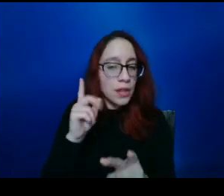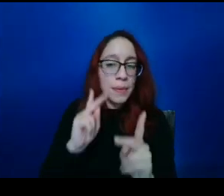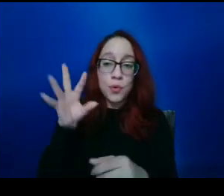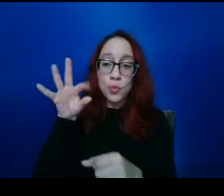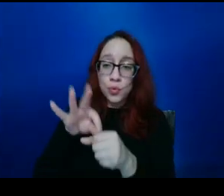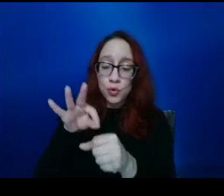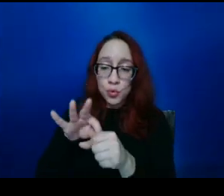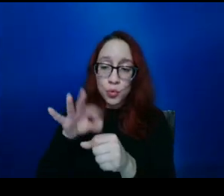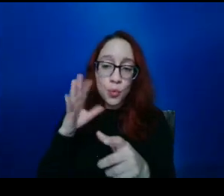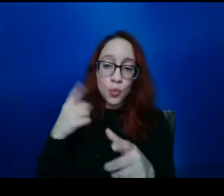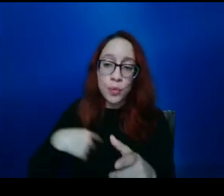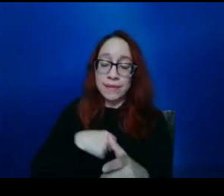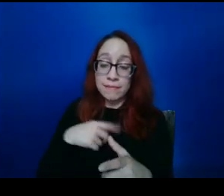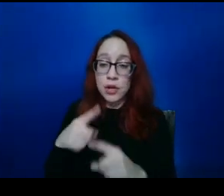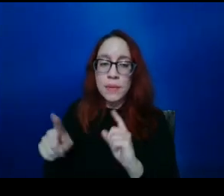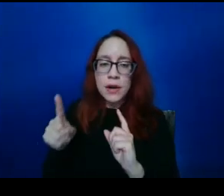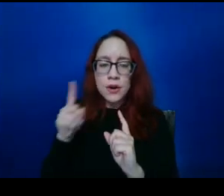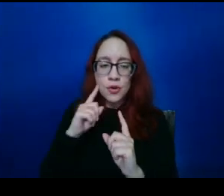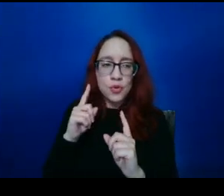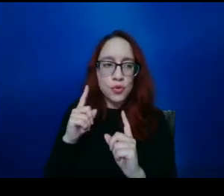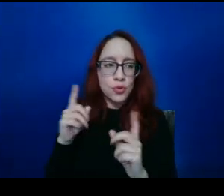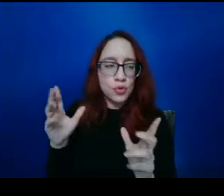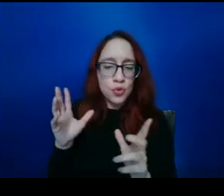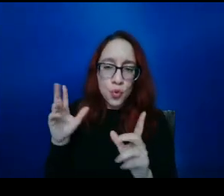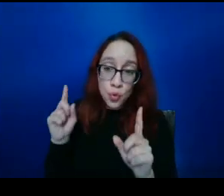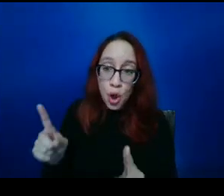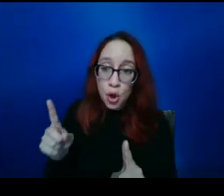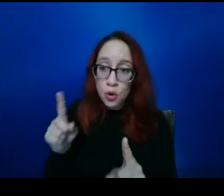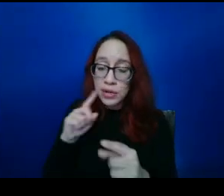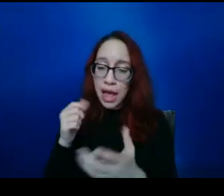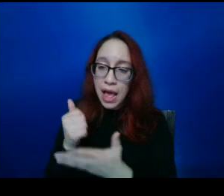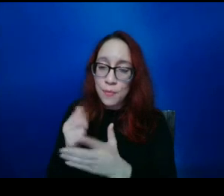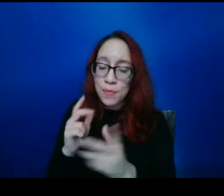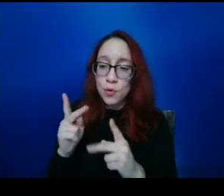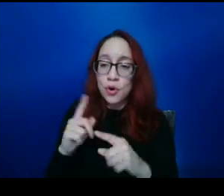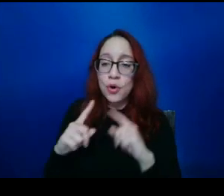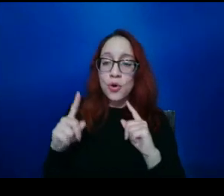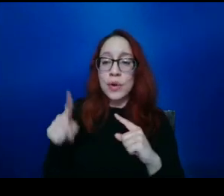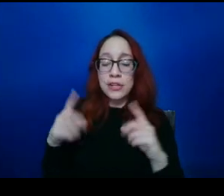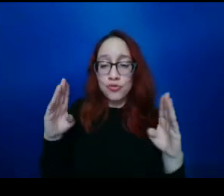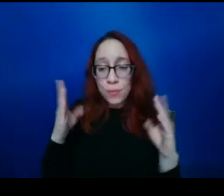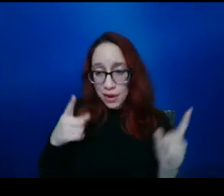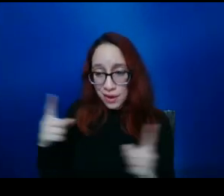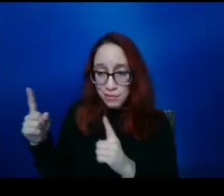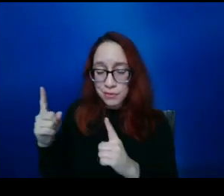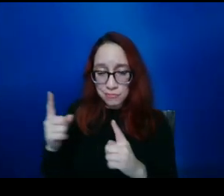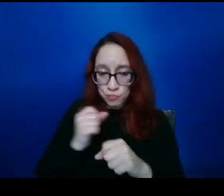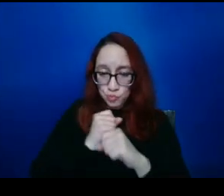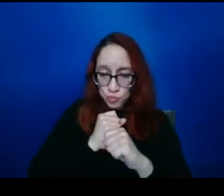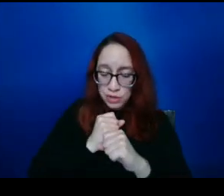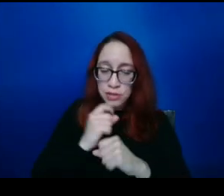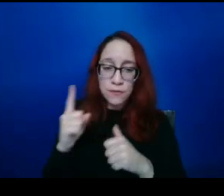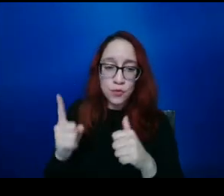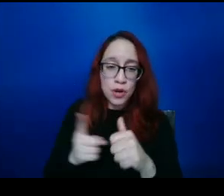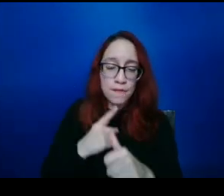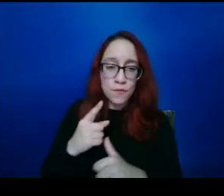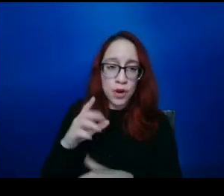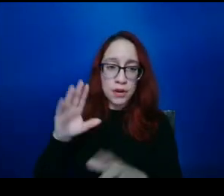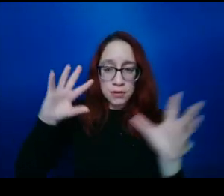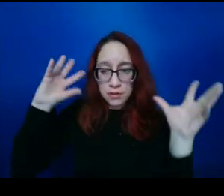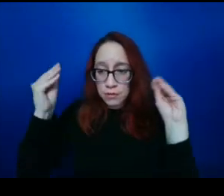pray for those who rush to trouble when people run away. We ask your continued protection on our first responders